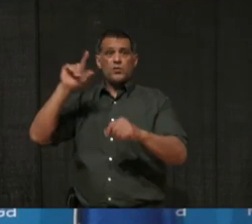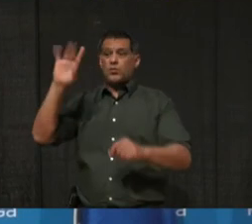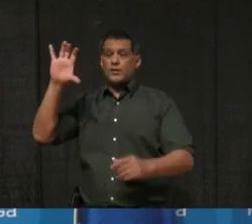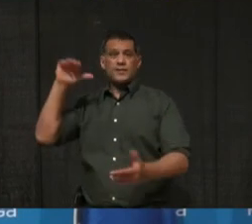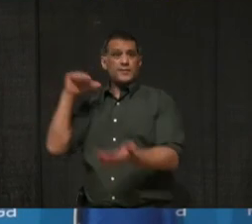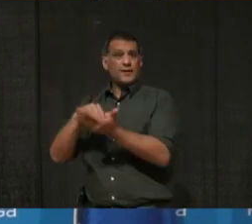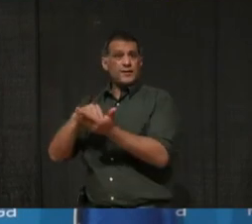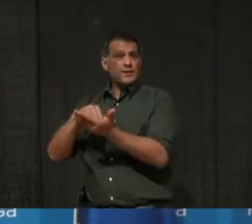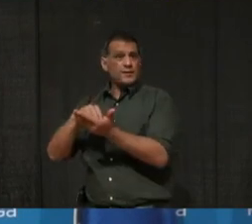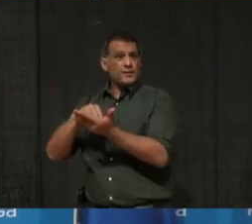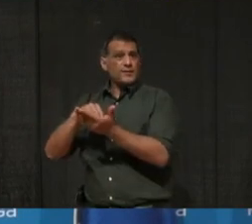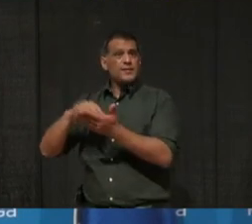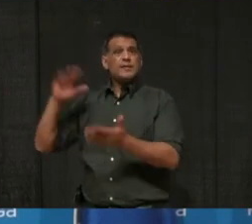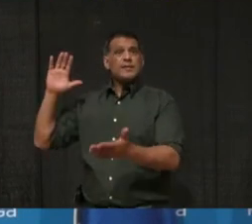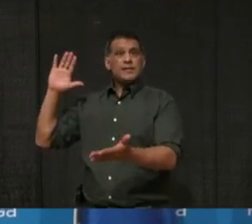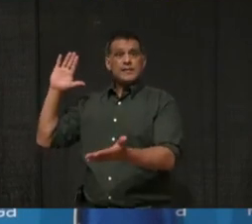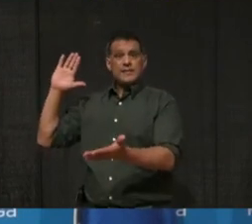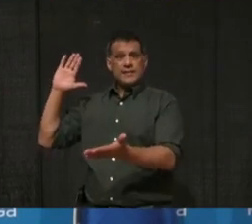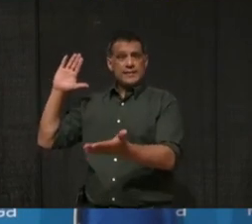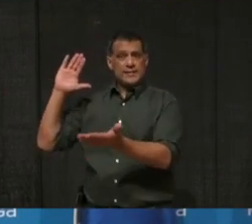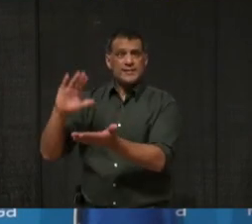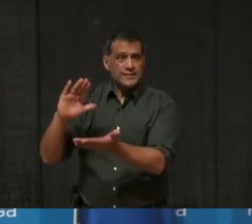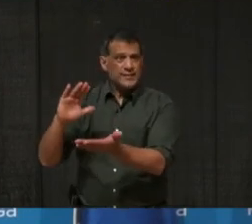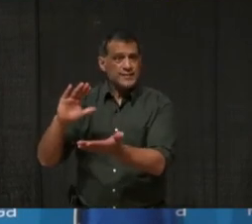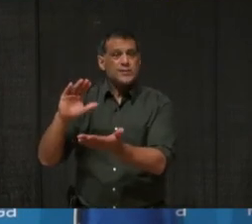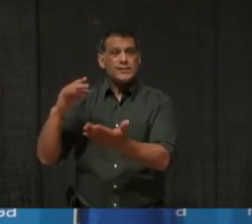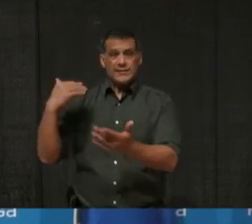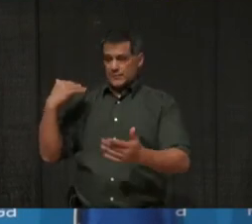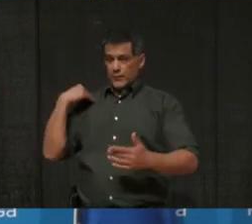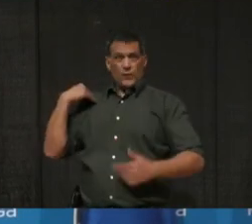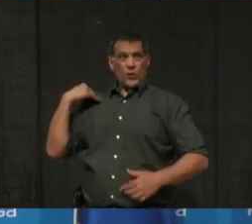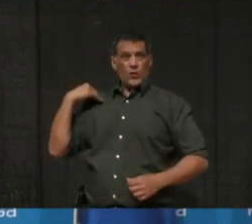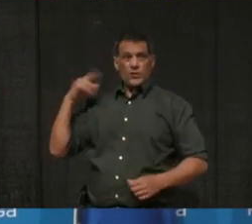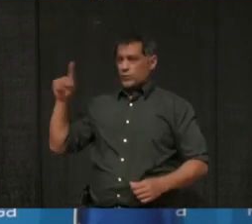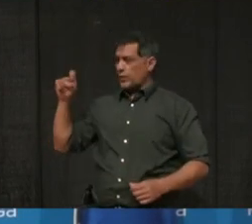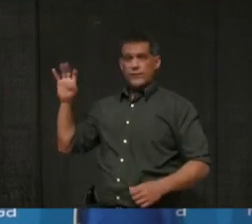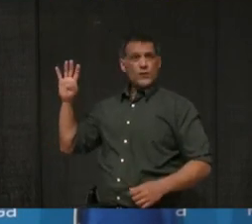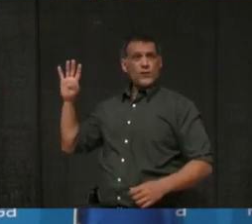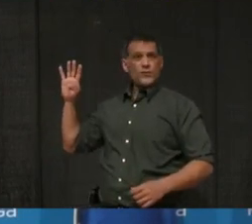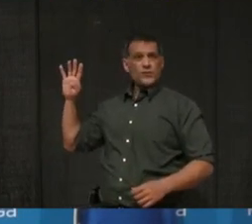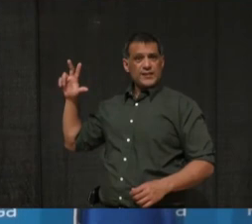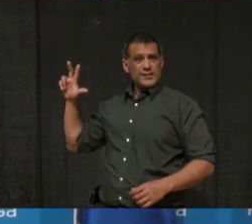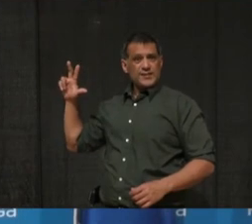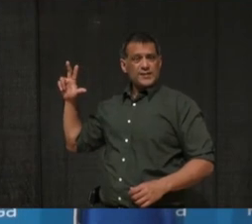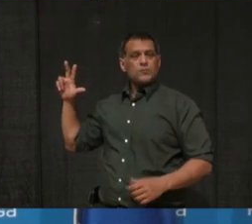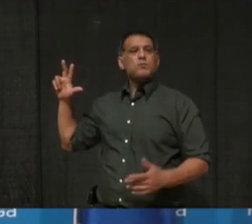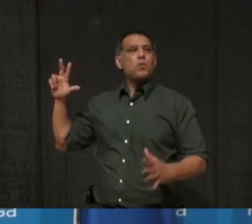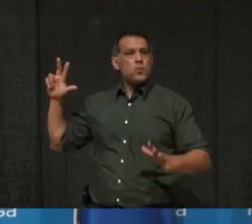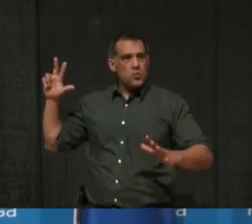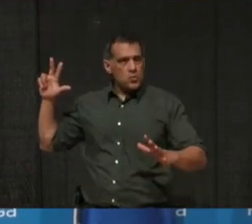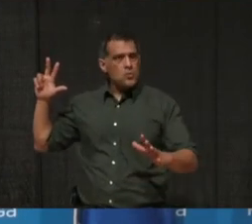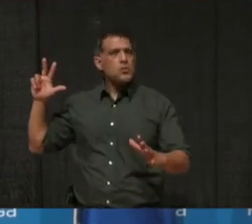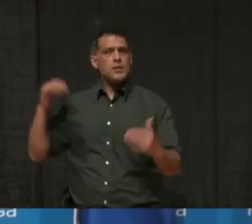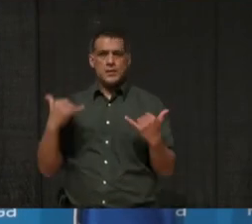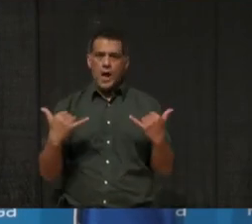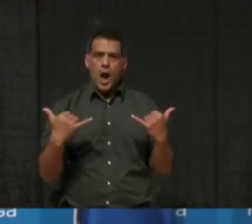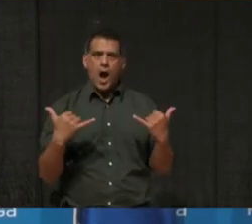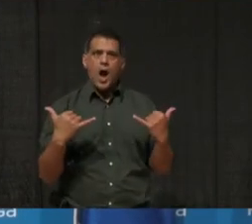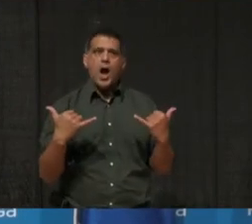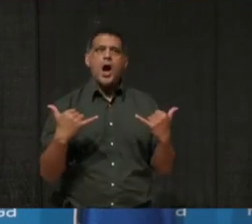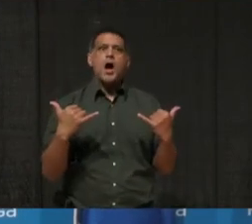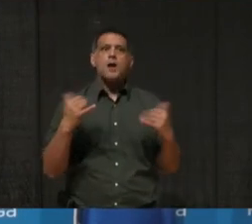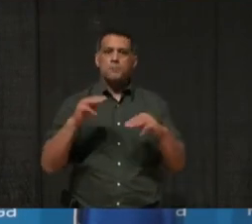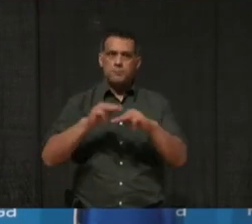and that's down from 183 cases per 100,000 last week. Mississauga is averaging